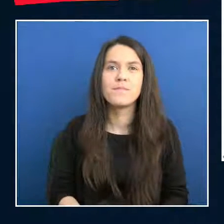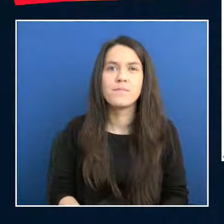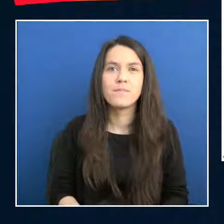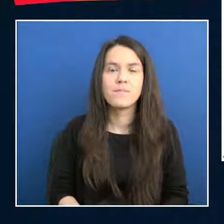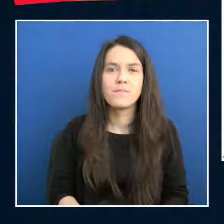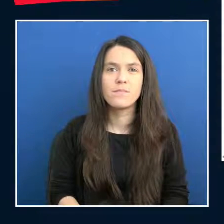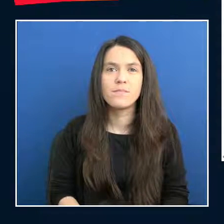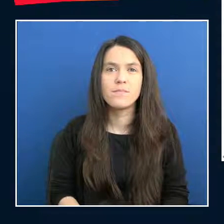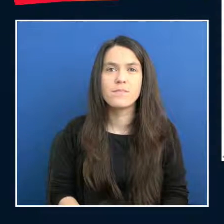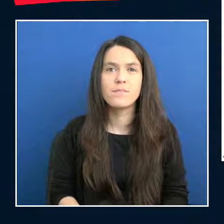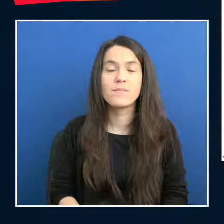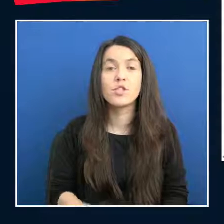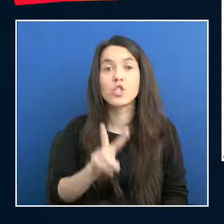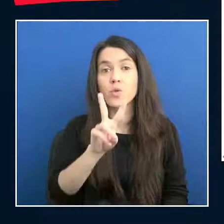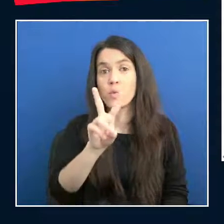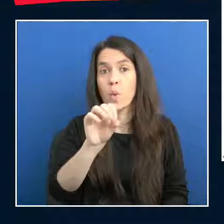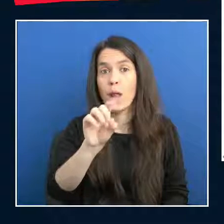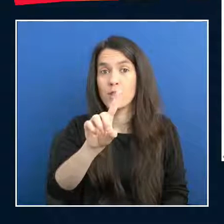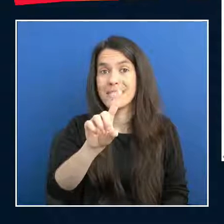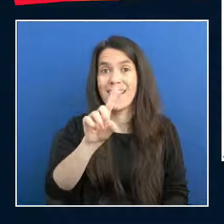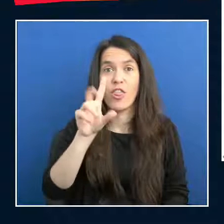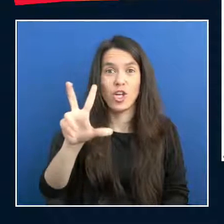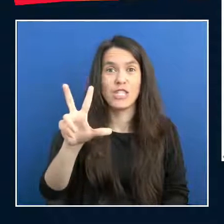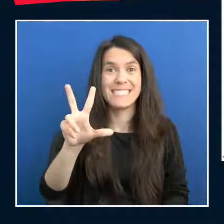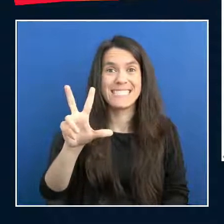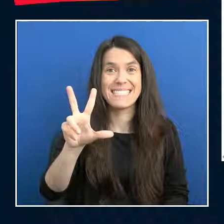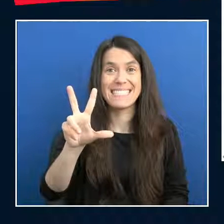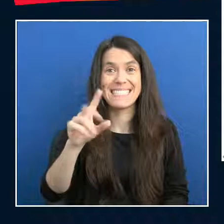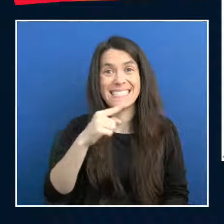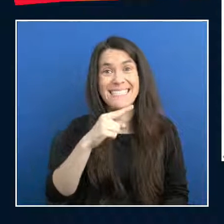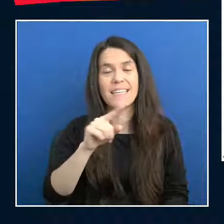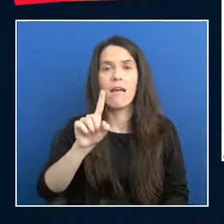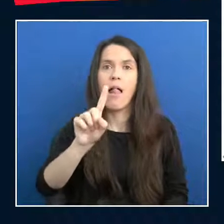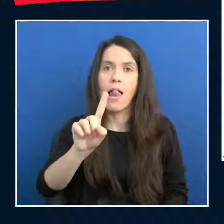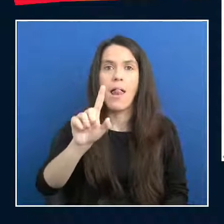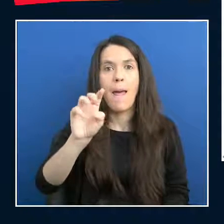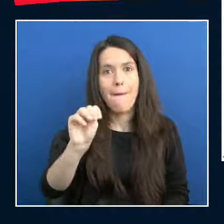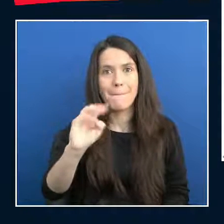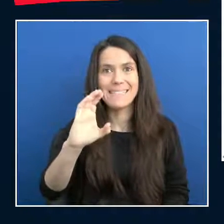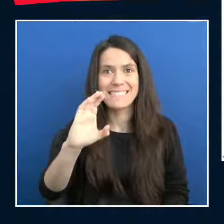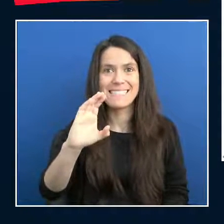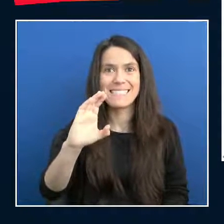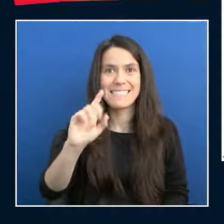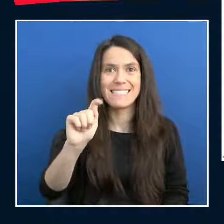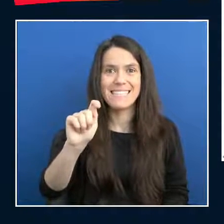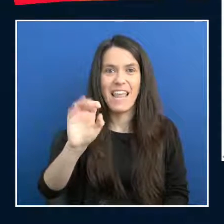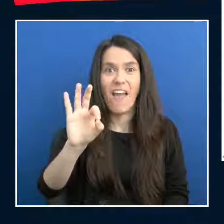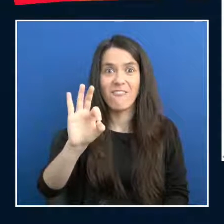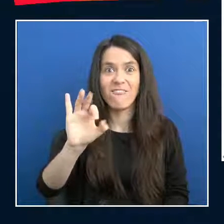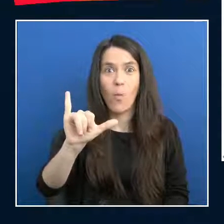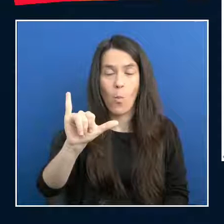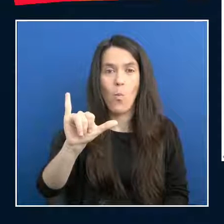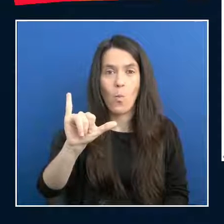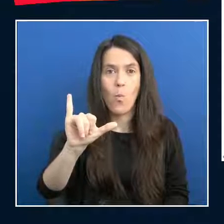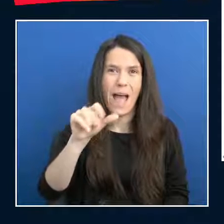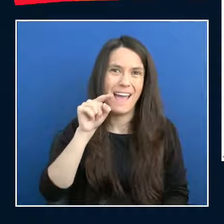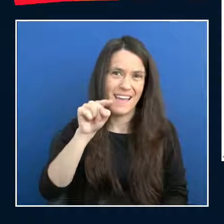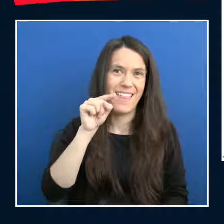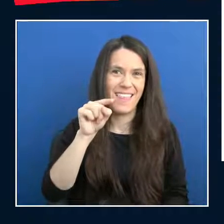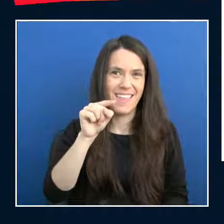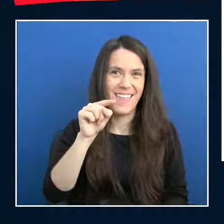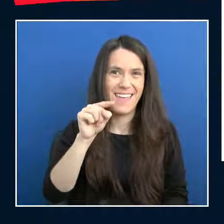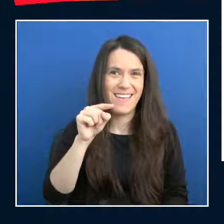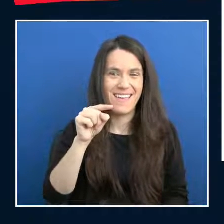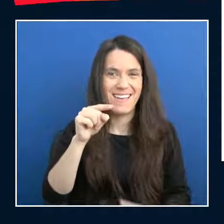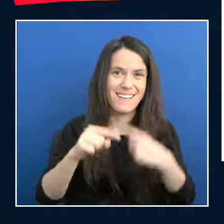And 2013 from Google, this let me contain that for you. I love this acronym and the name. Unfortunately, they didn't